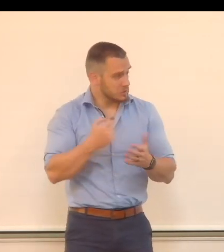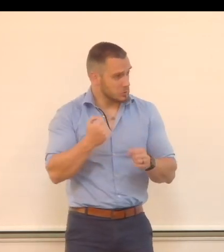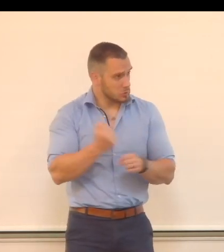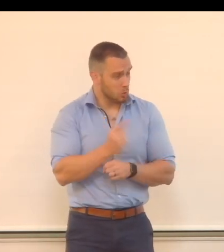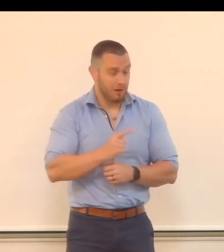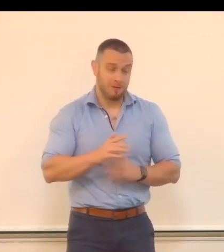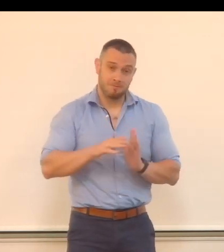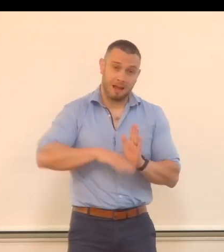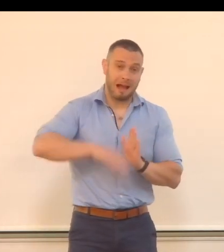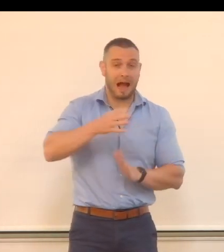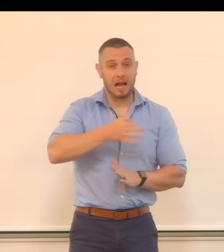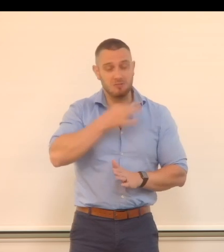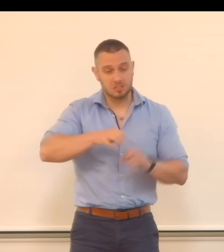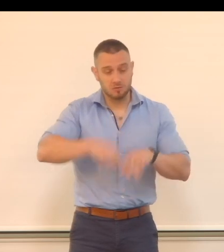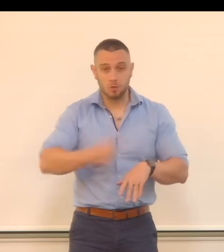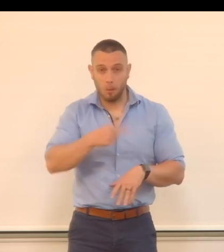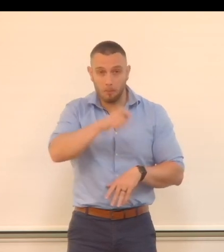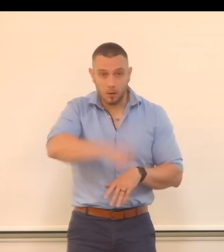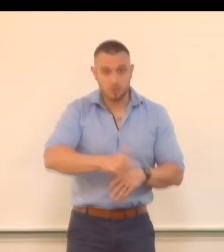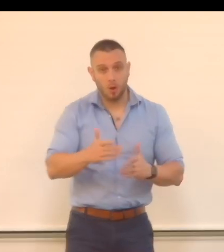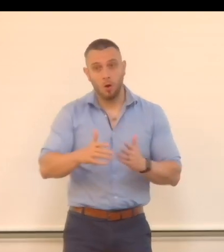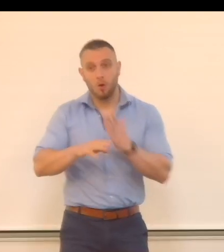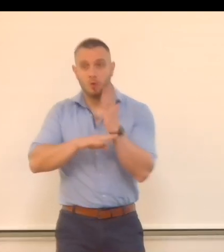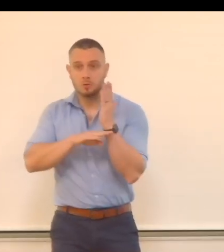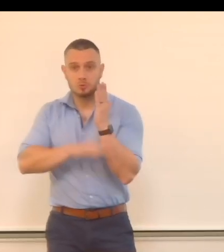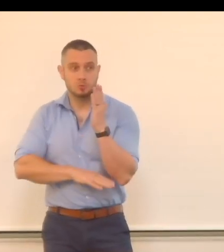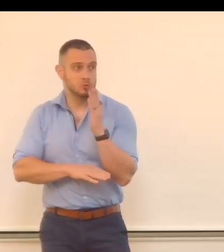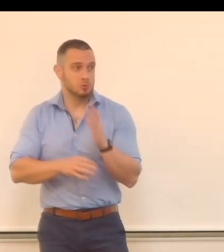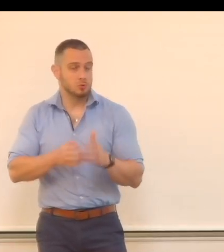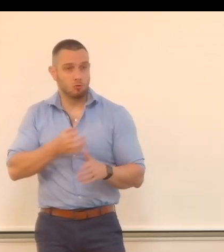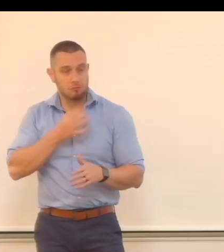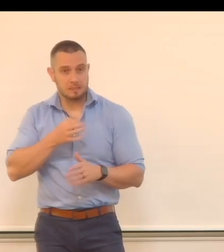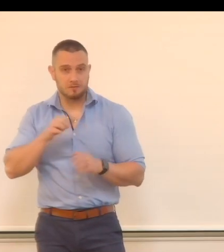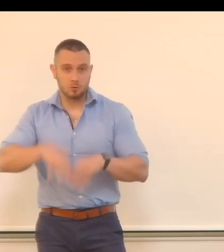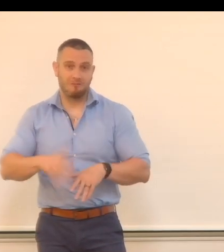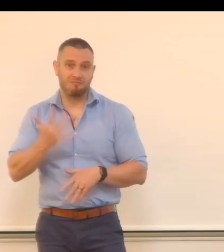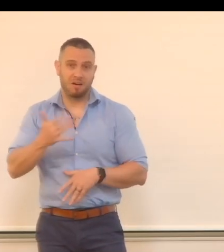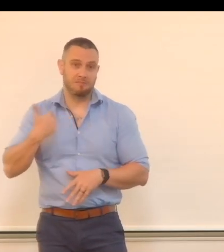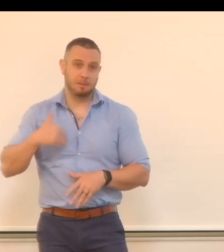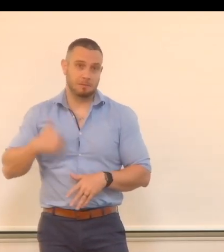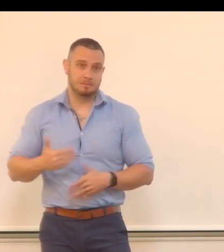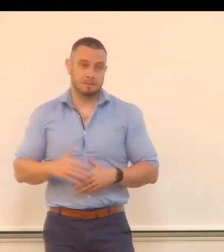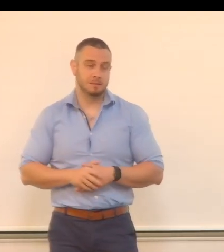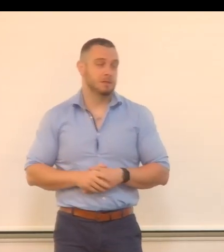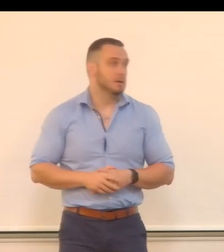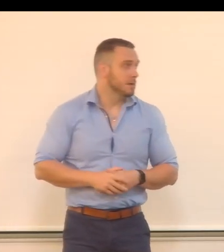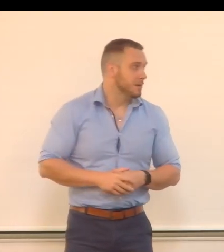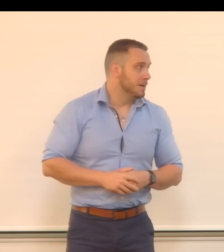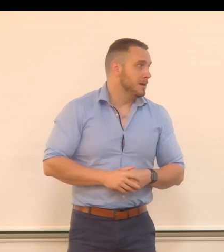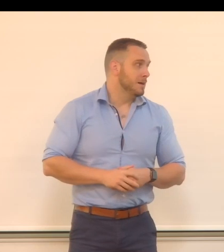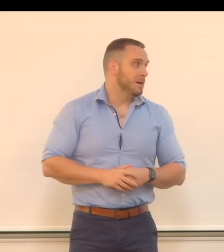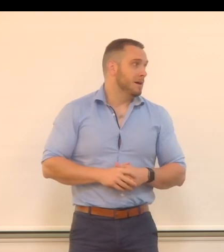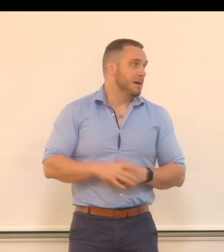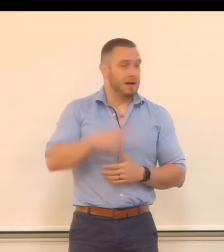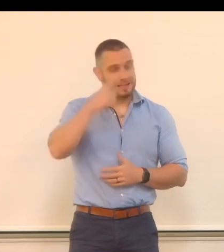high risk of losing one astronaut or low risk of losing 5 astronauts? It's a good question. I think they made the